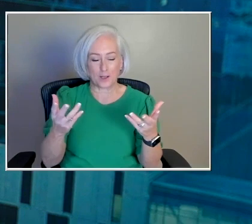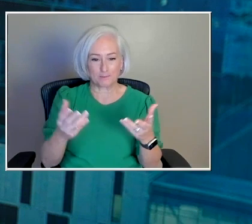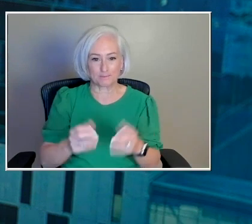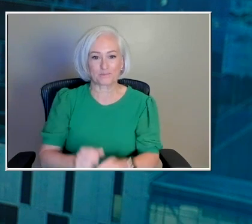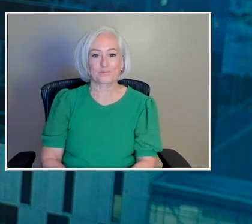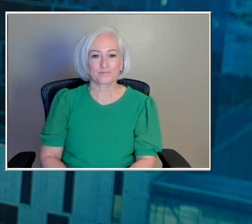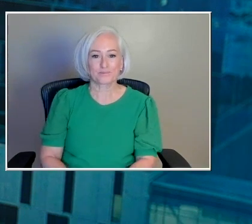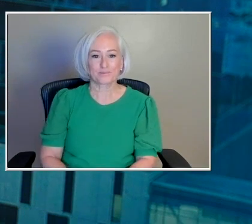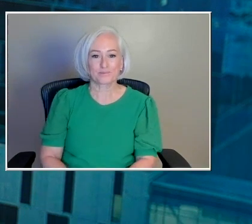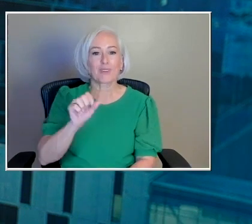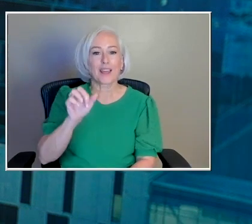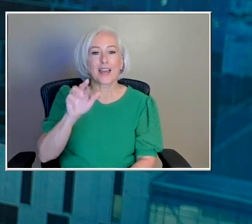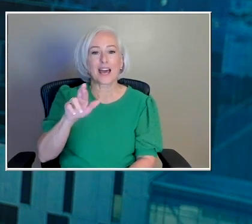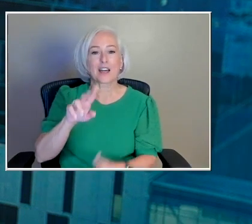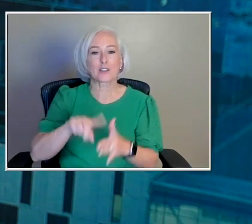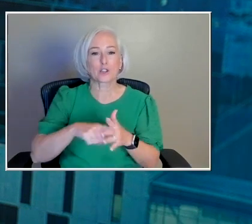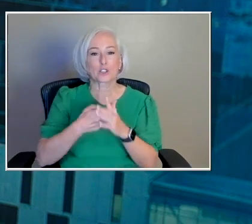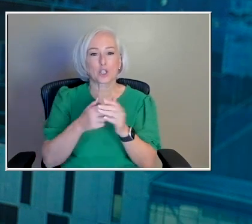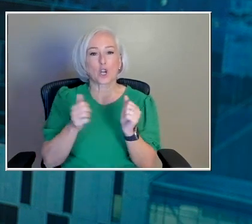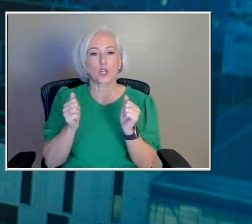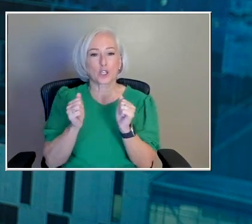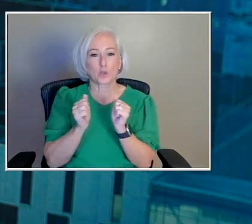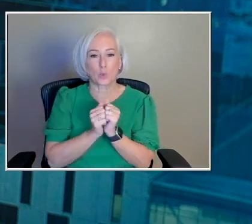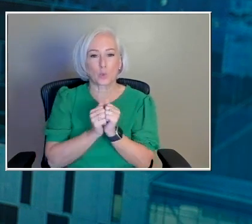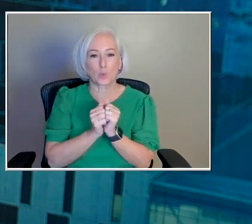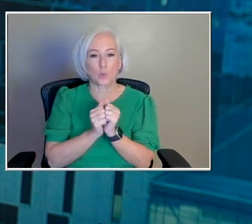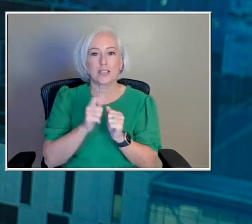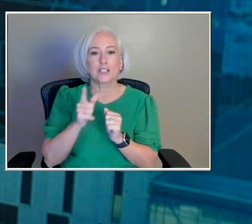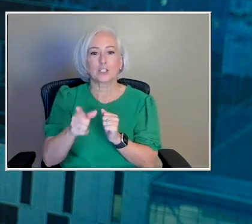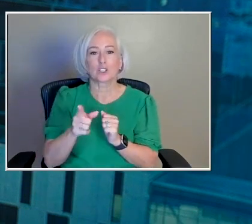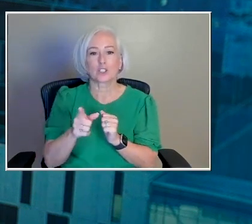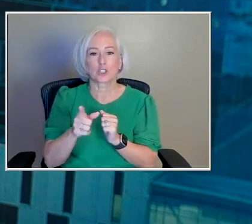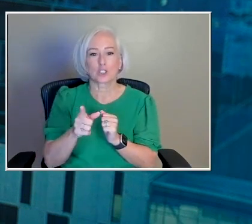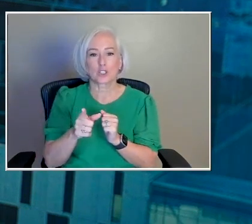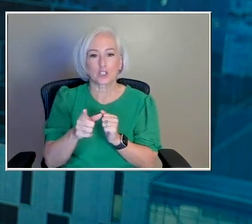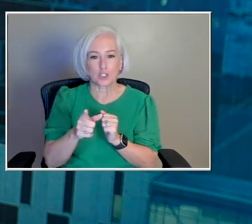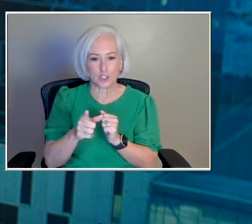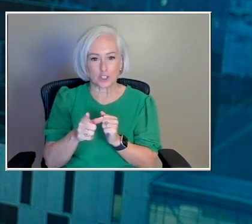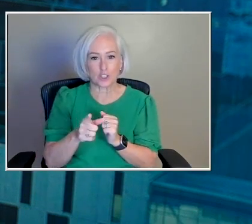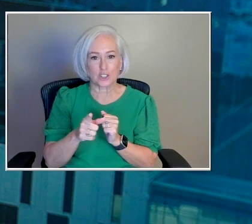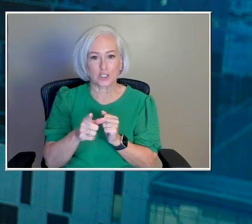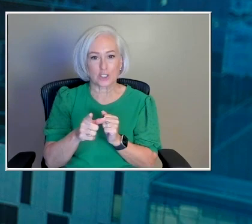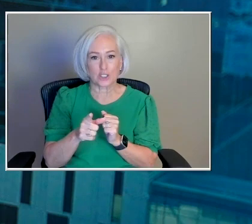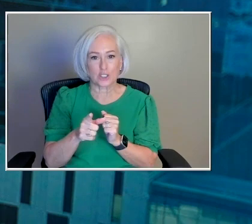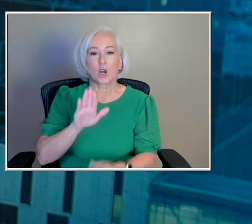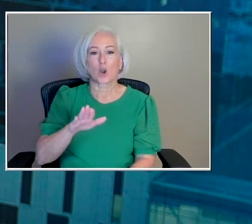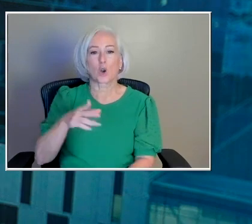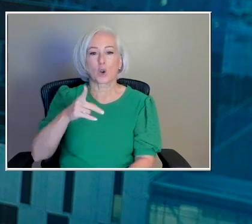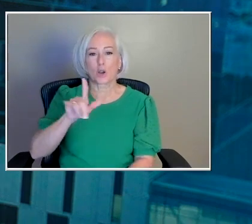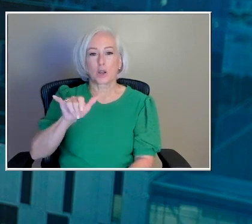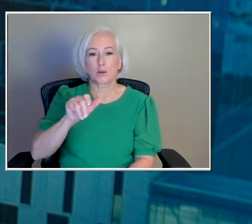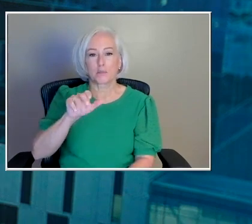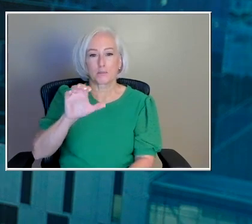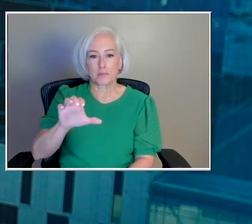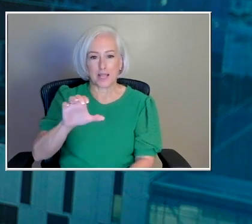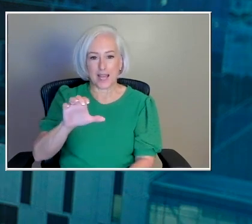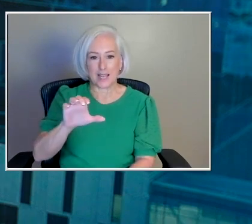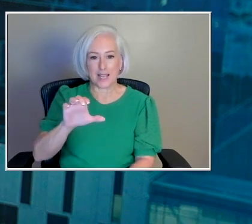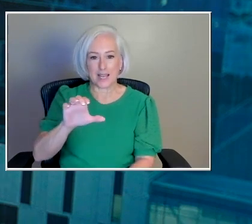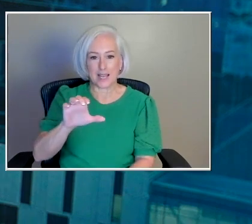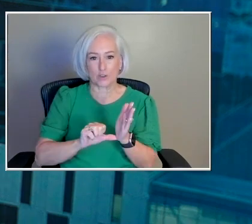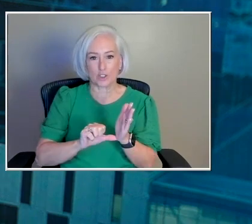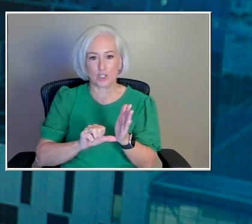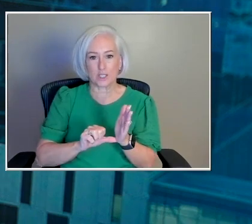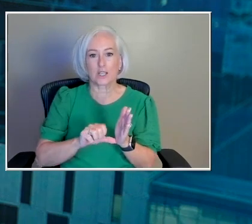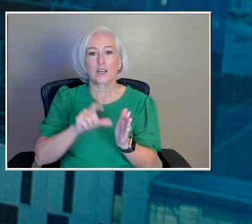started with is she complimented her plastic surgeon for being adamant that you need to get a mammogram before I